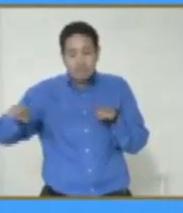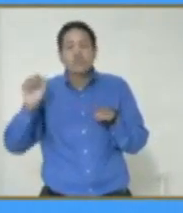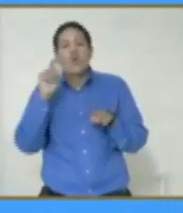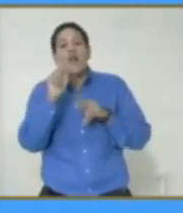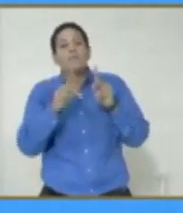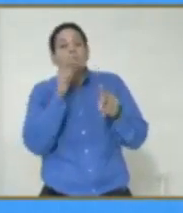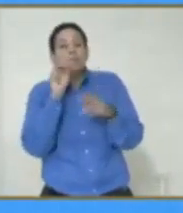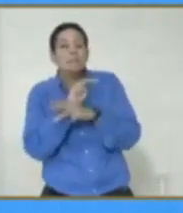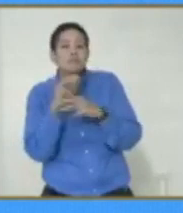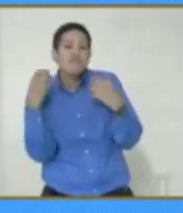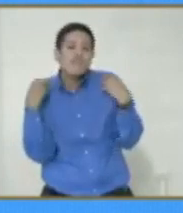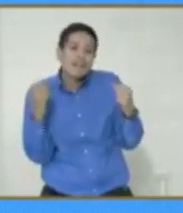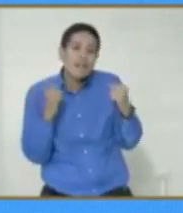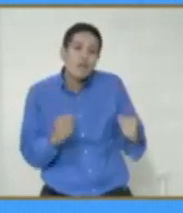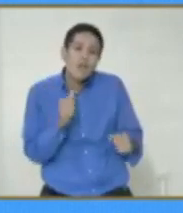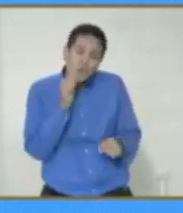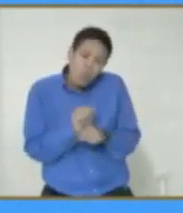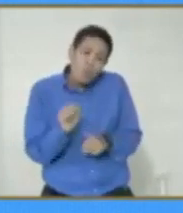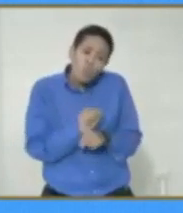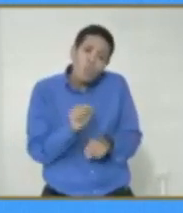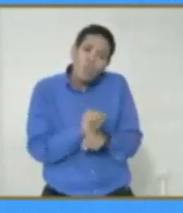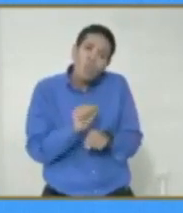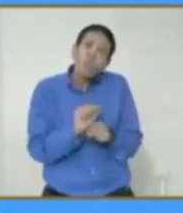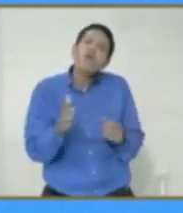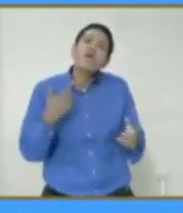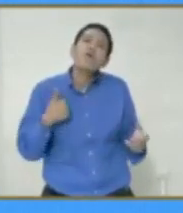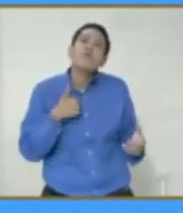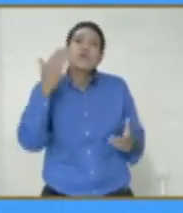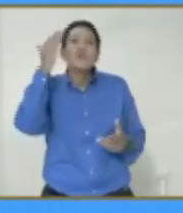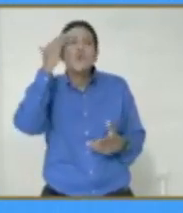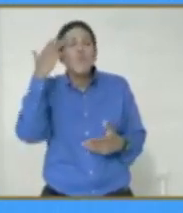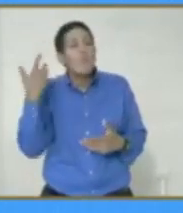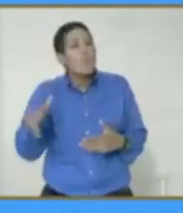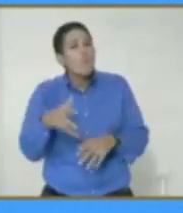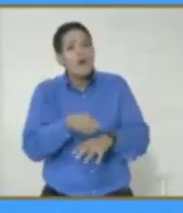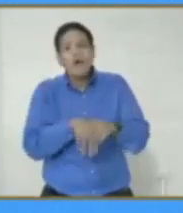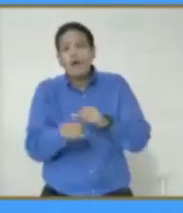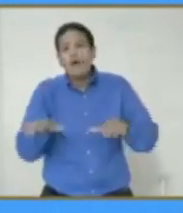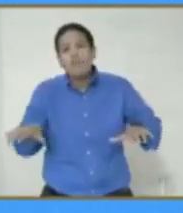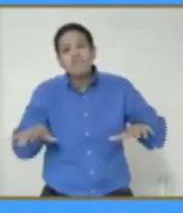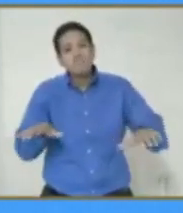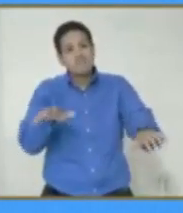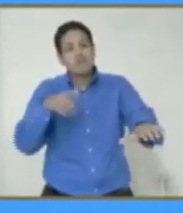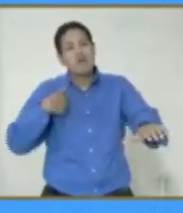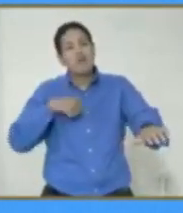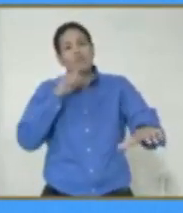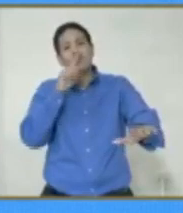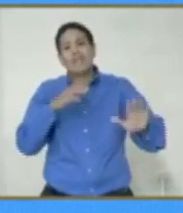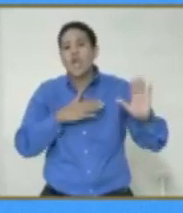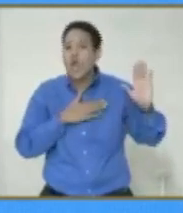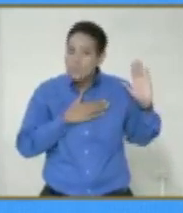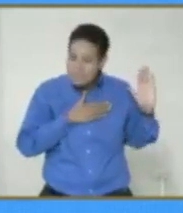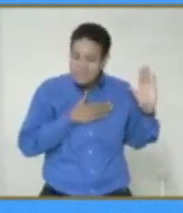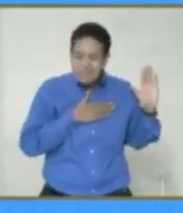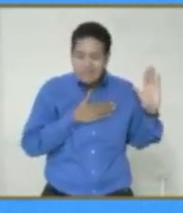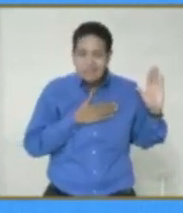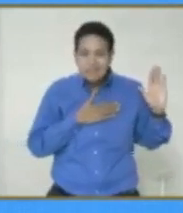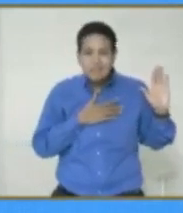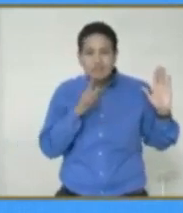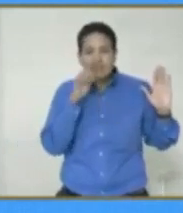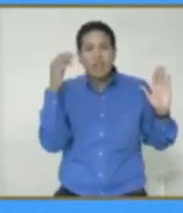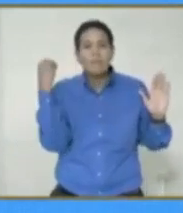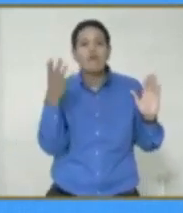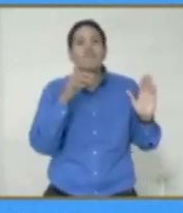are working beyond their call of duty. We know it's hard work, and we are committed to